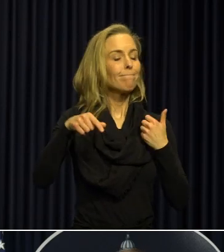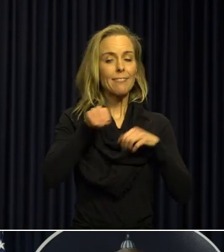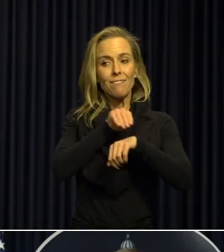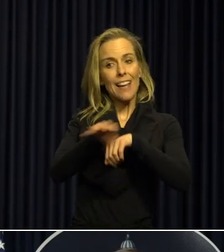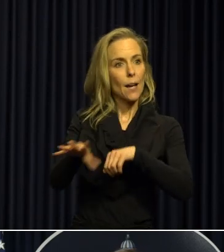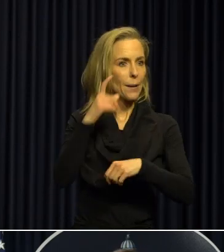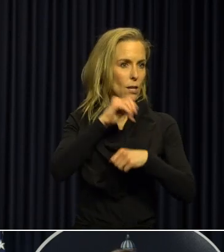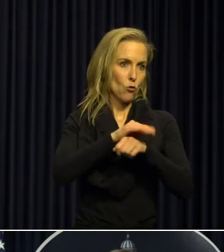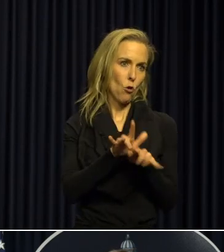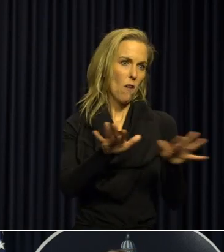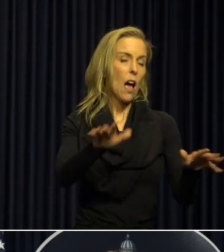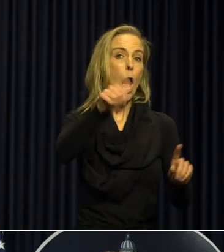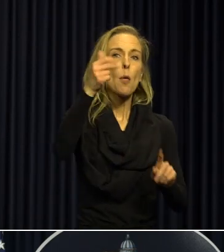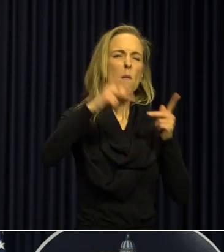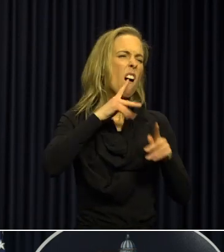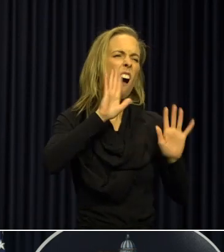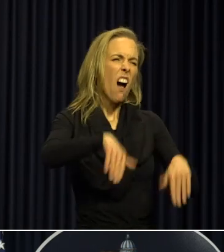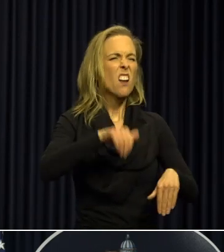No. There might be